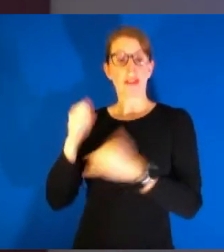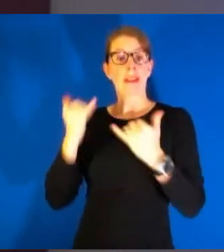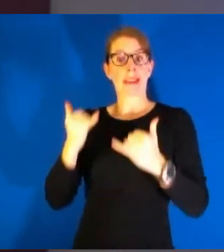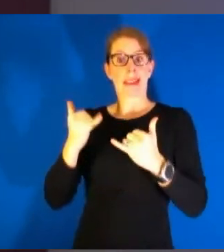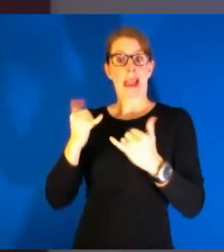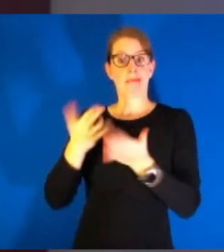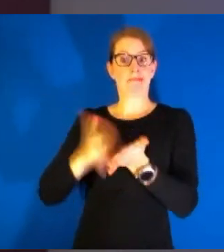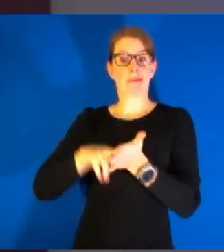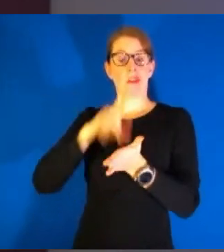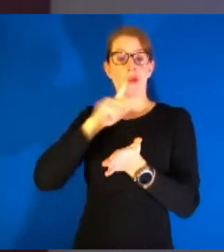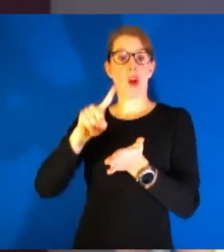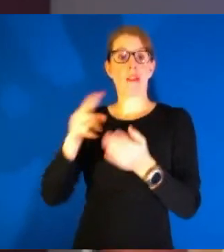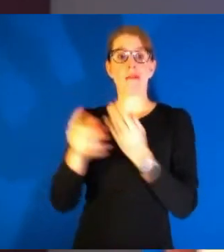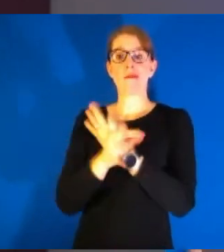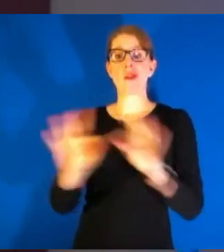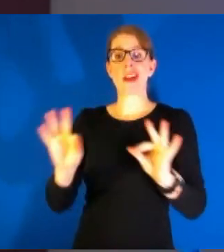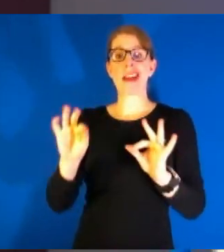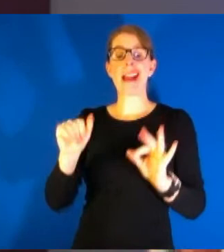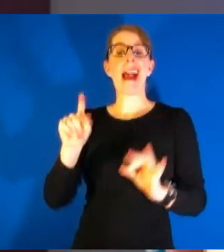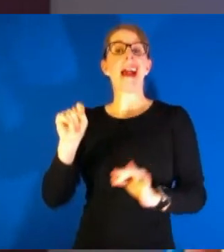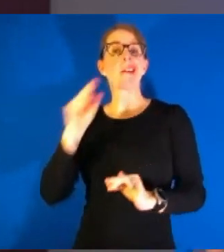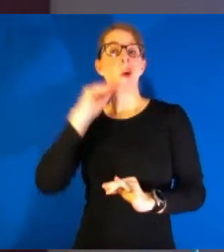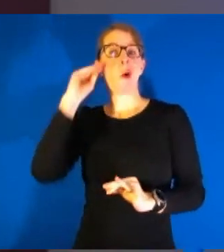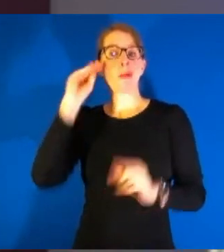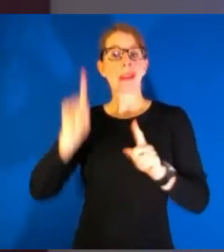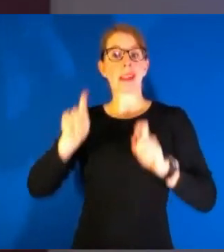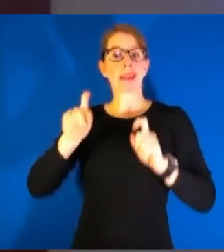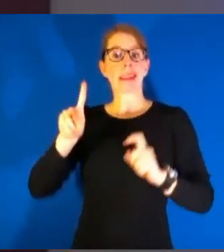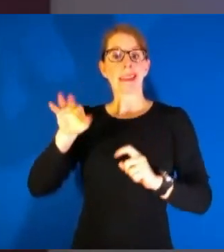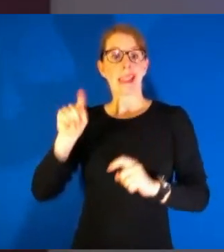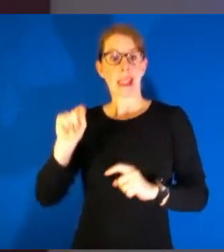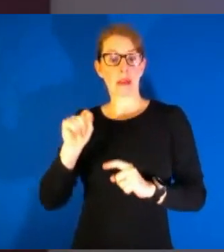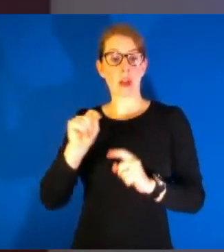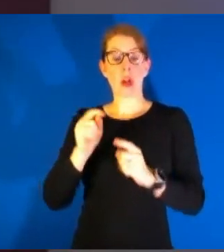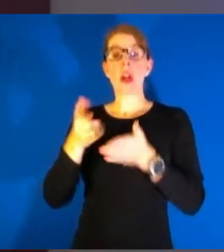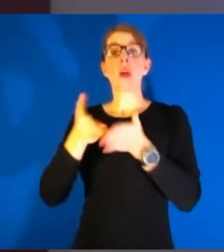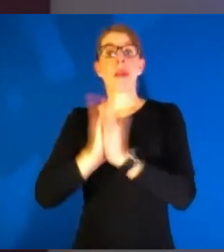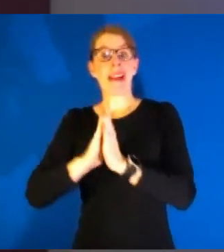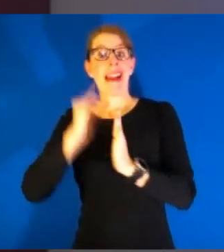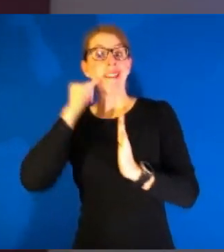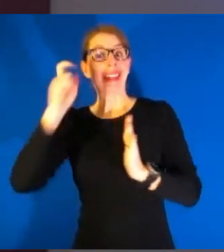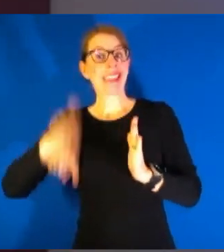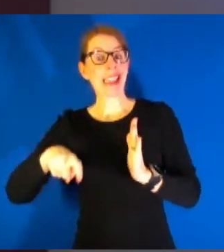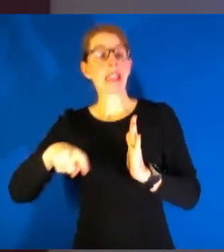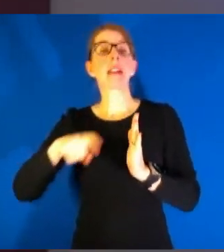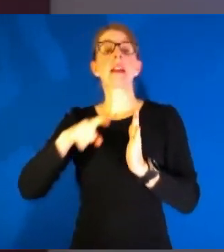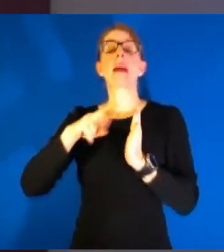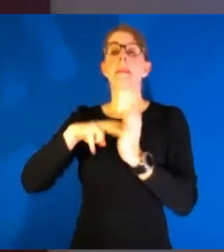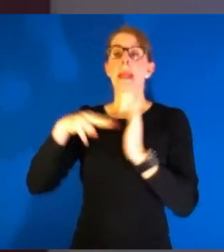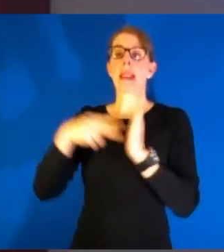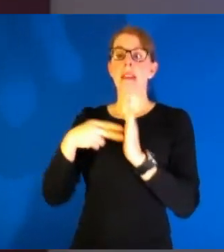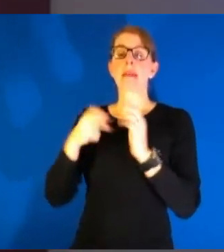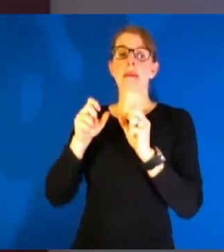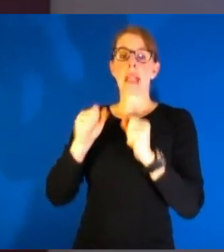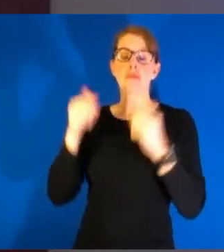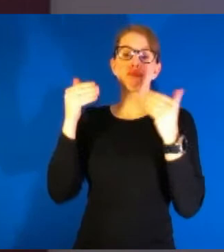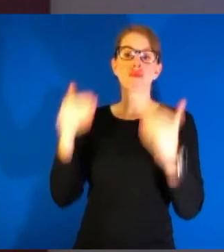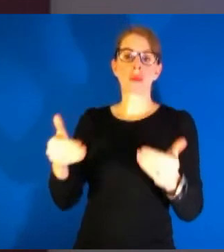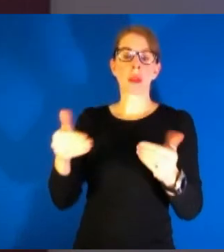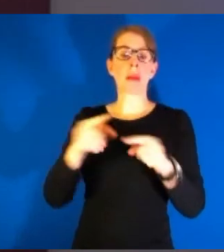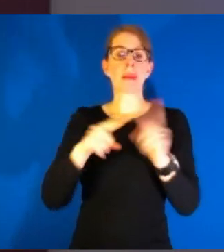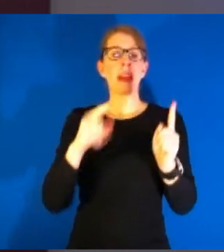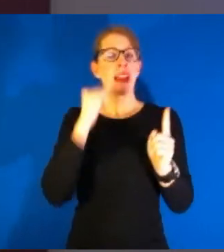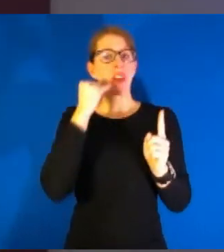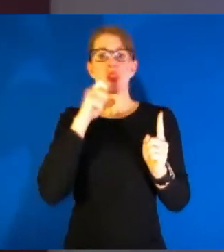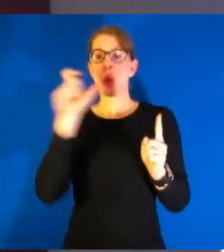kits. The city is only requesting those who need one to sign up because of the limited supply. I want to check and see first if we